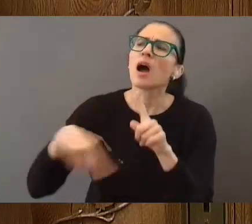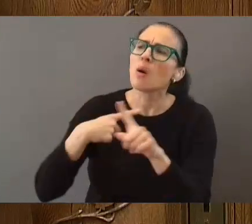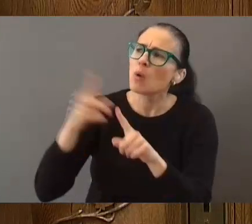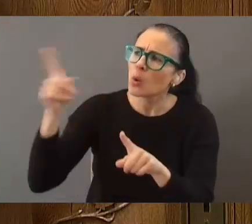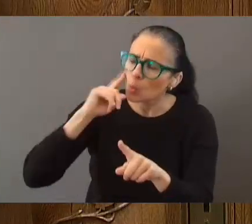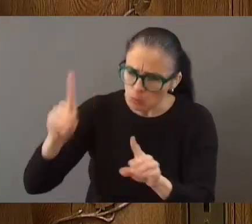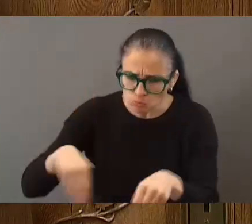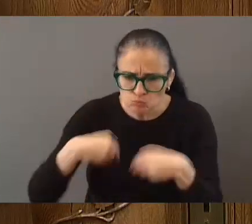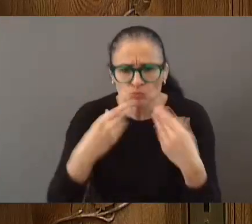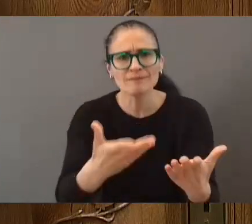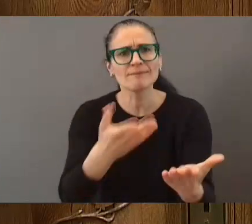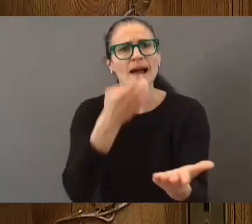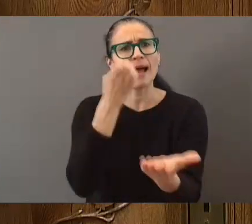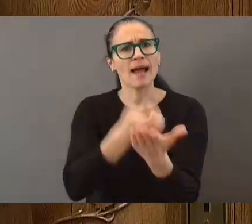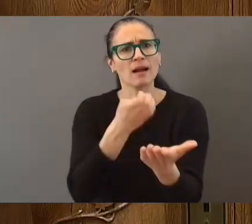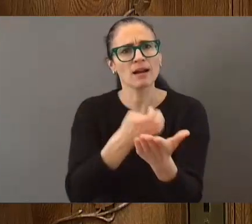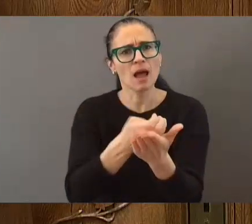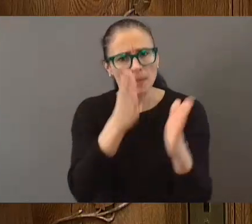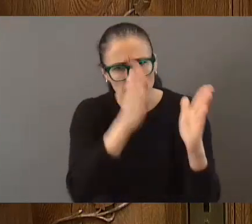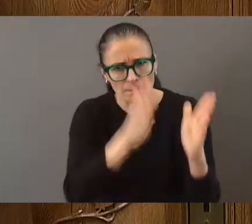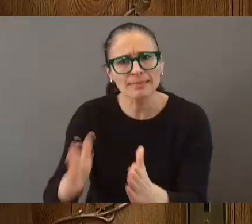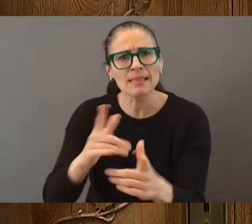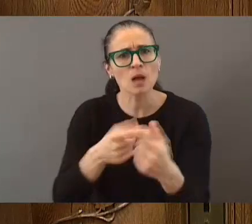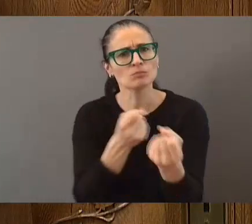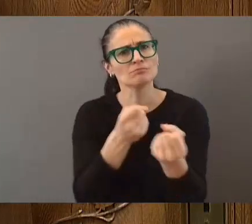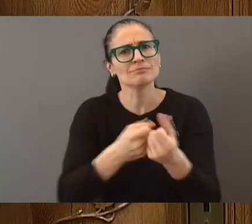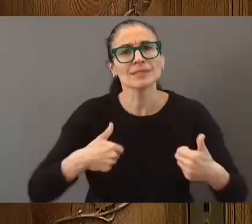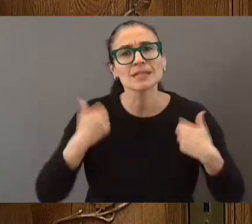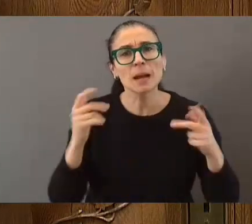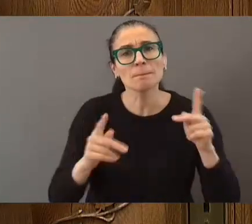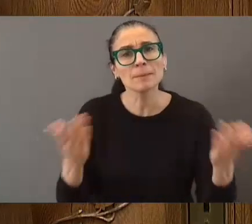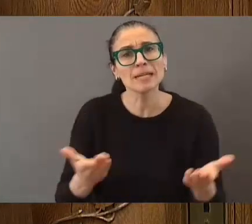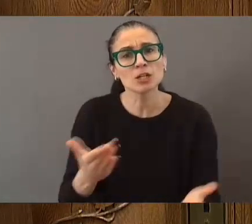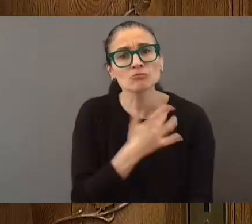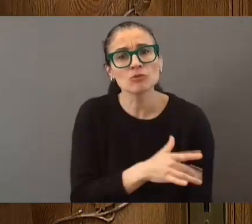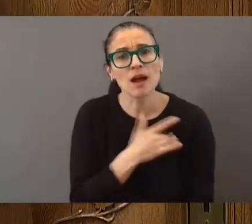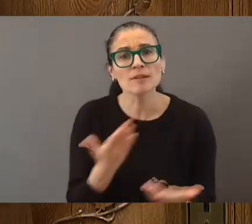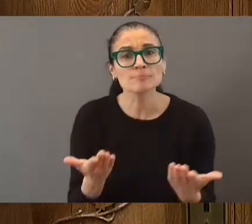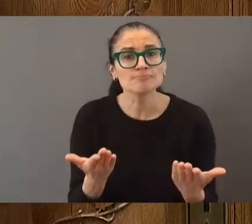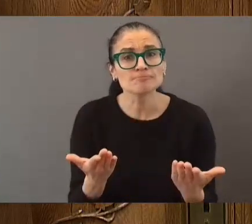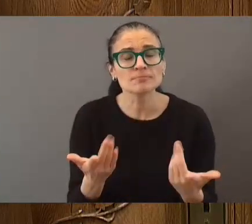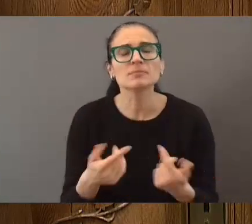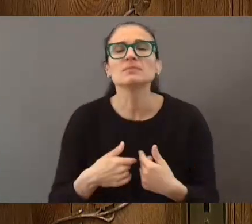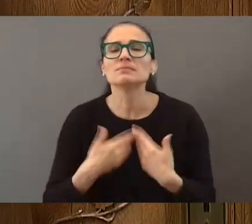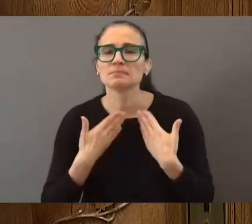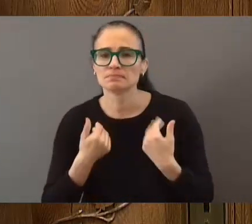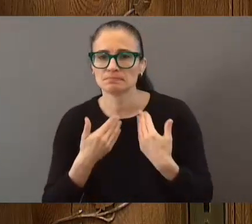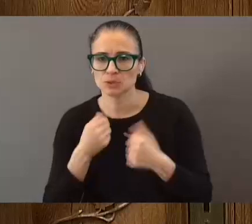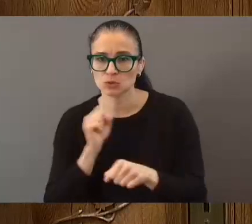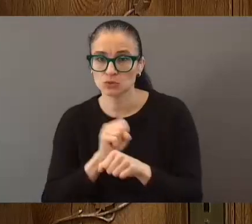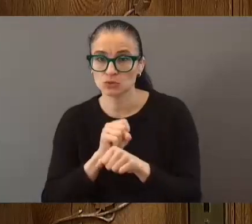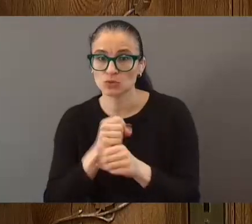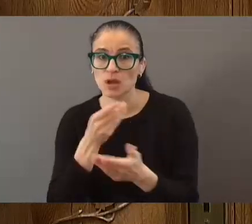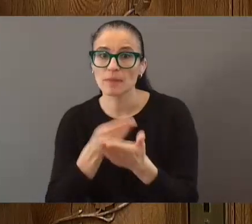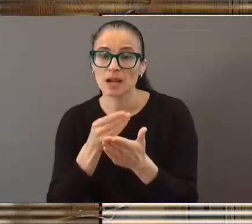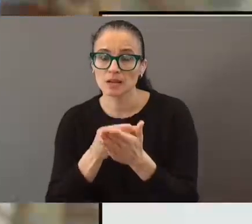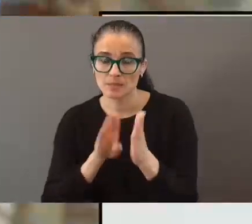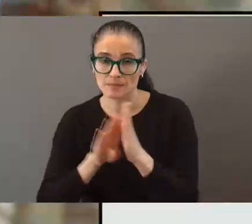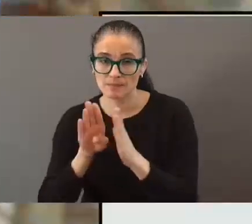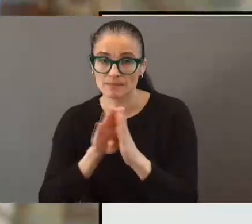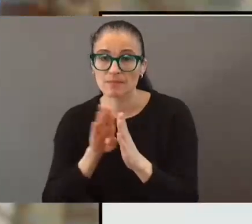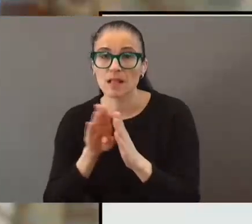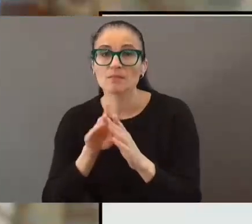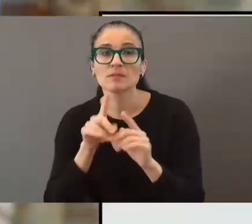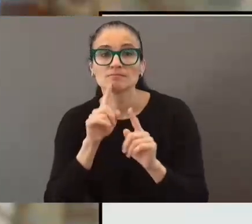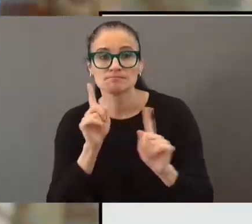Minister of Jobs and Economic Development. Thank you, Mr. Speaker. And first, I want to say I know how hard it is for youth